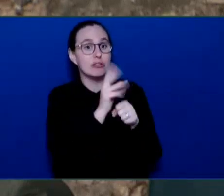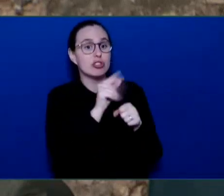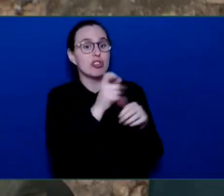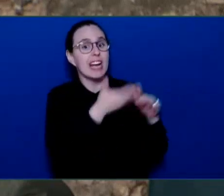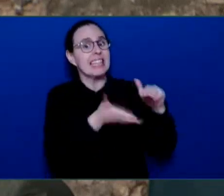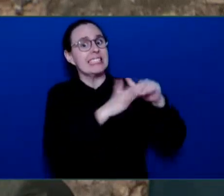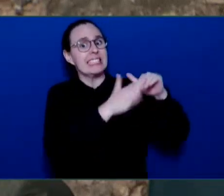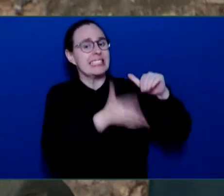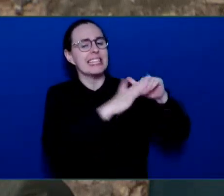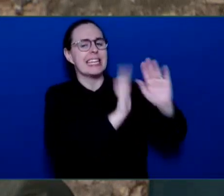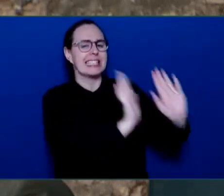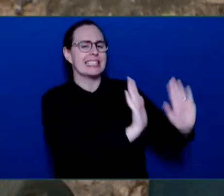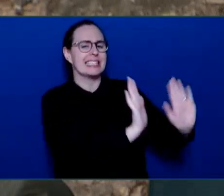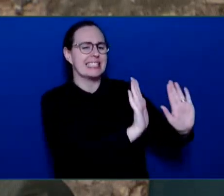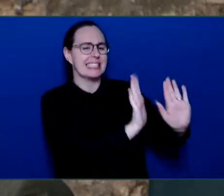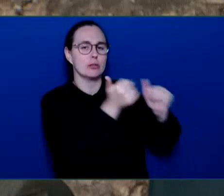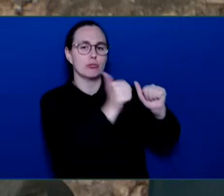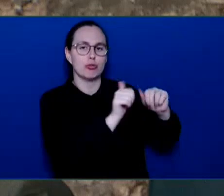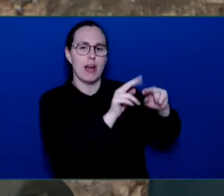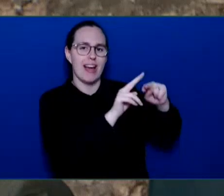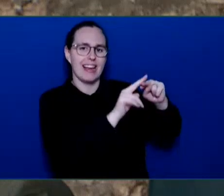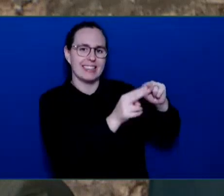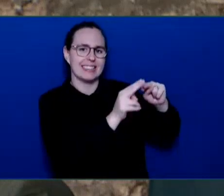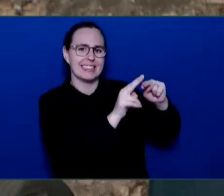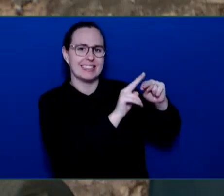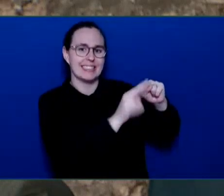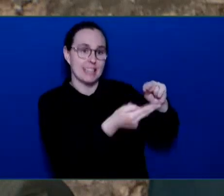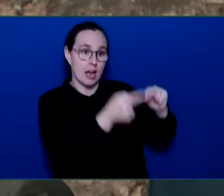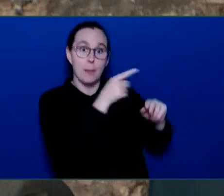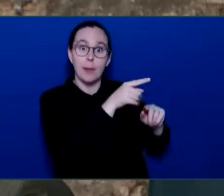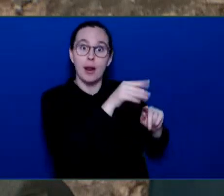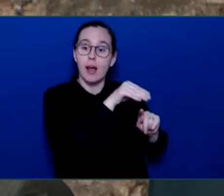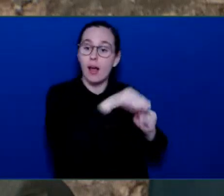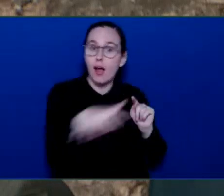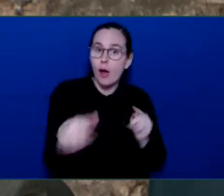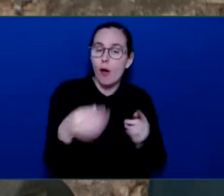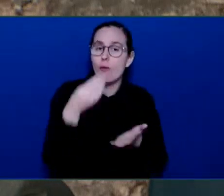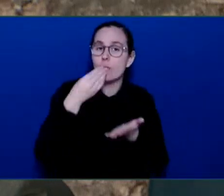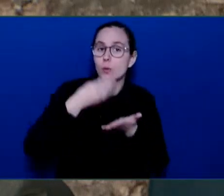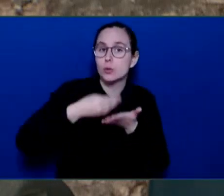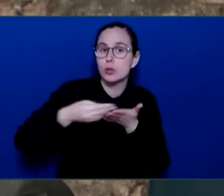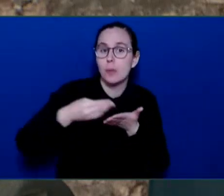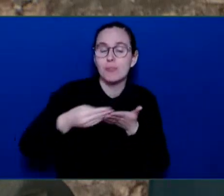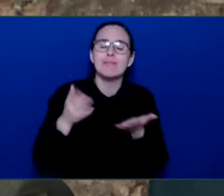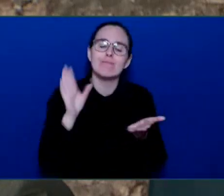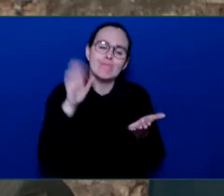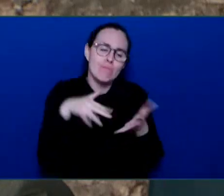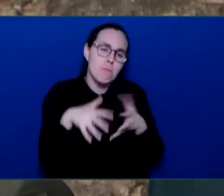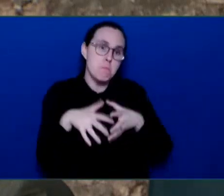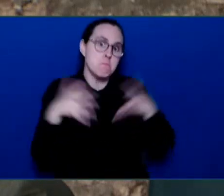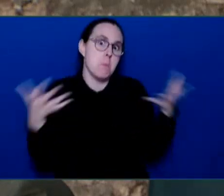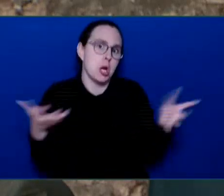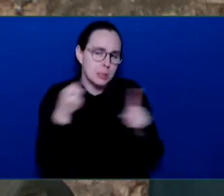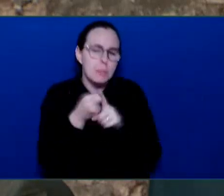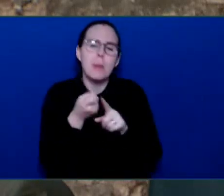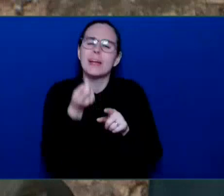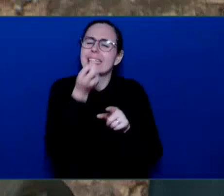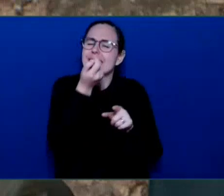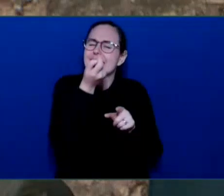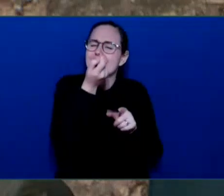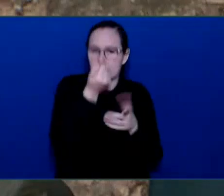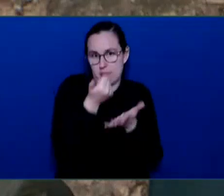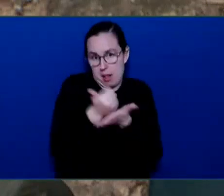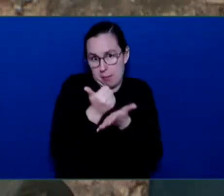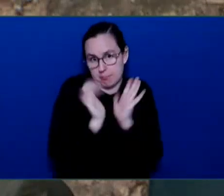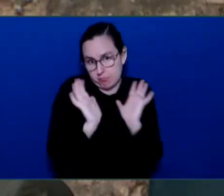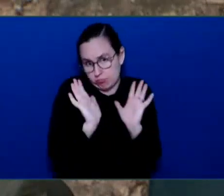much as they should. But the member's right. Middle-class families are facing real challenges, and we need to do more to help them. And we're doing a lot, but we